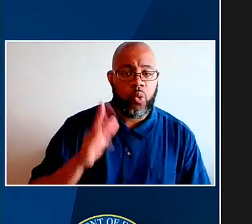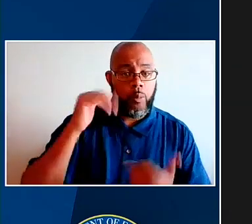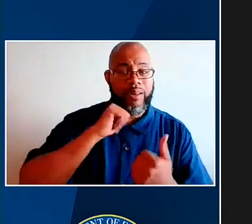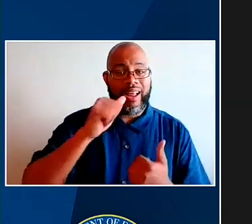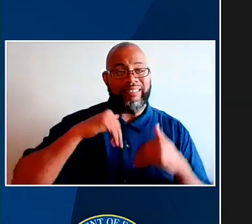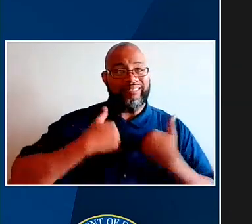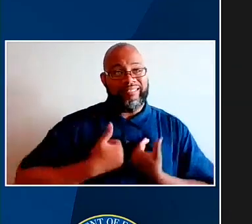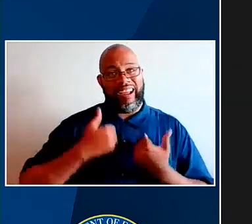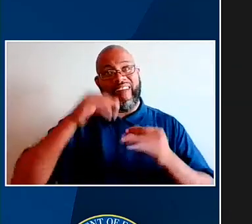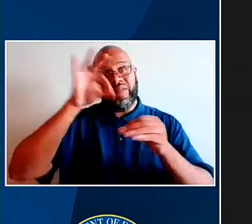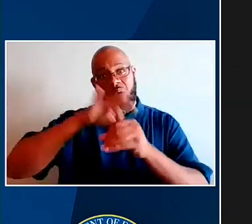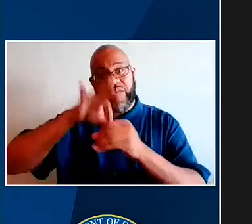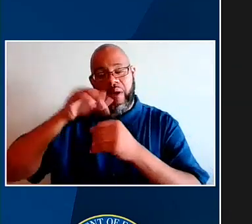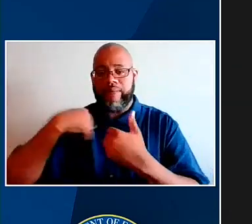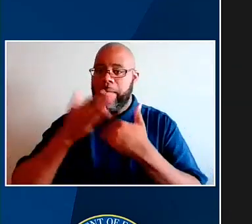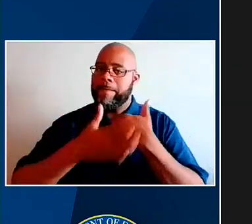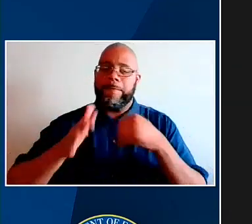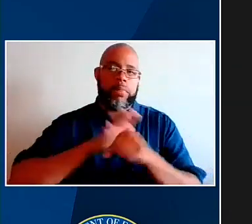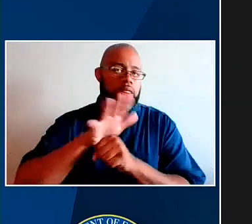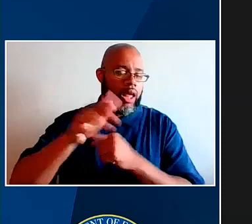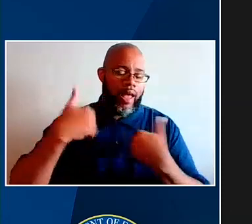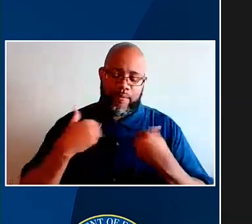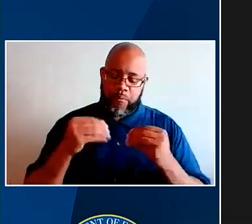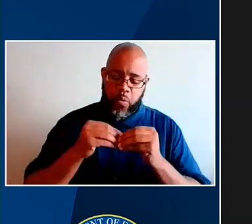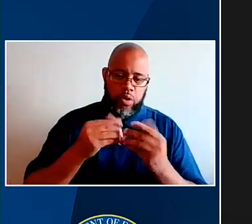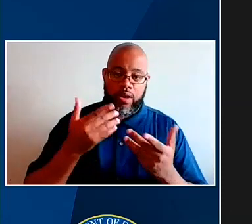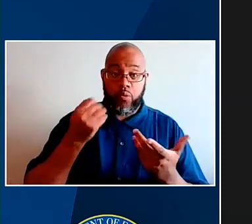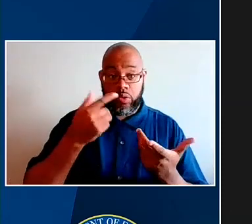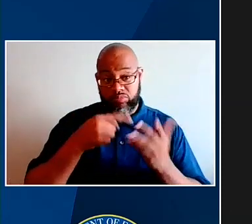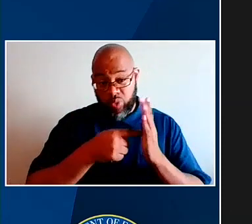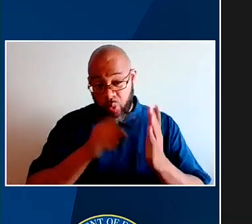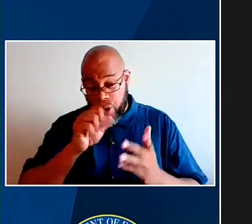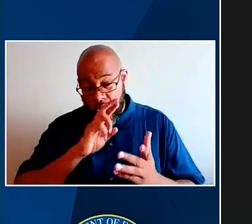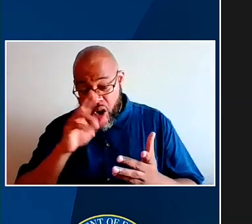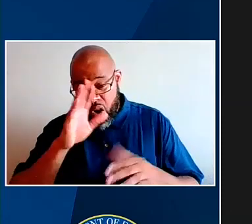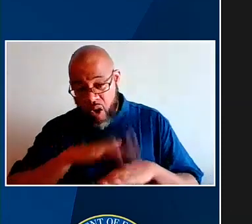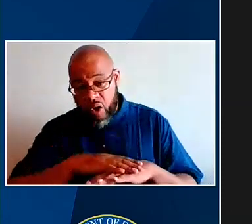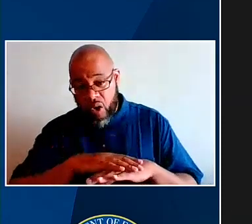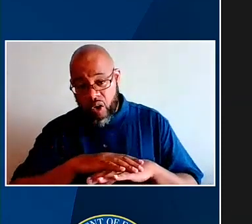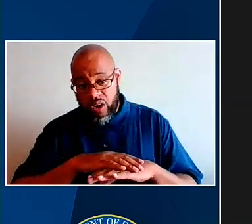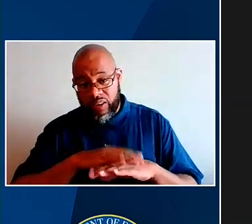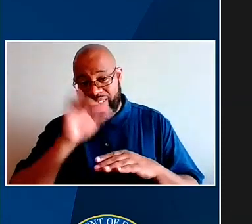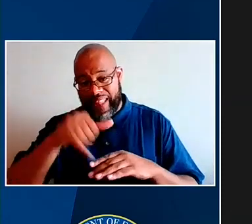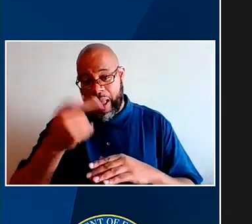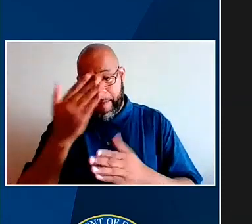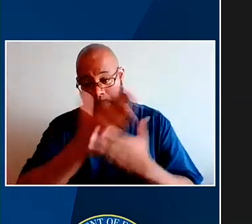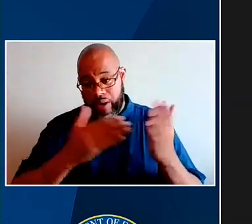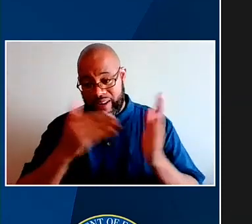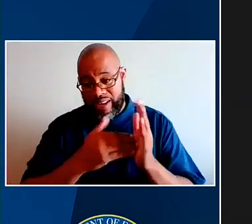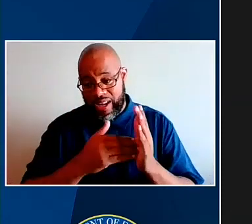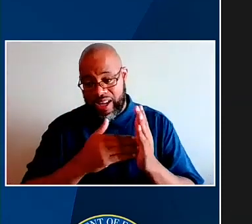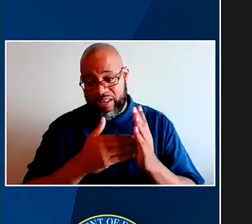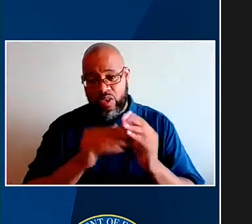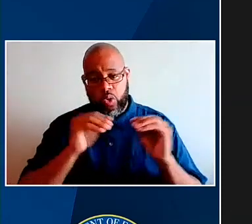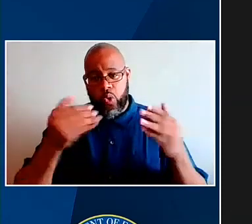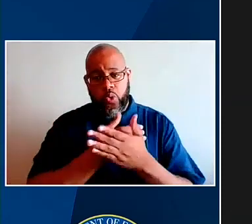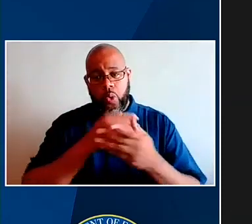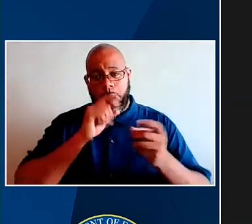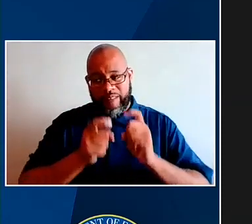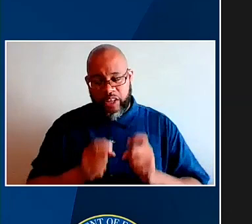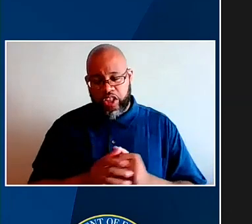them yet, because we have plenty more coming. But if folks want to indicate where they are on this section, again, with no new